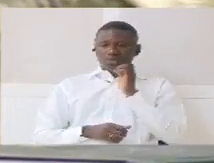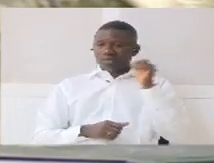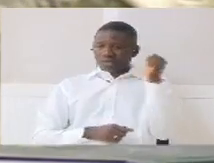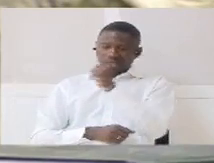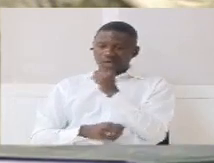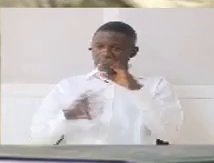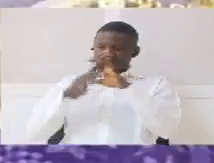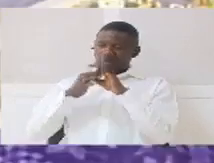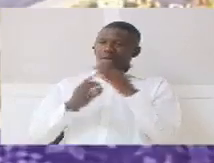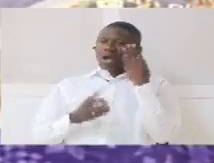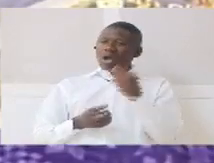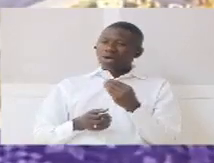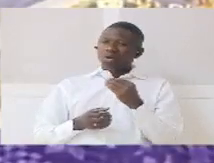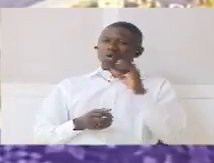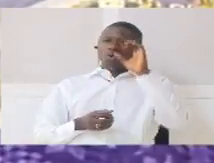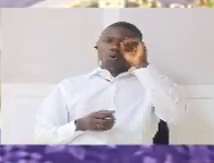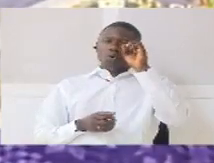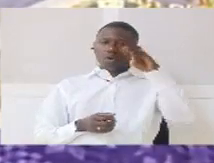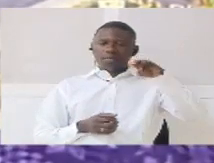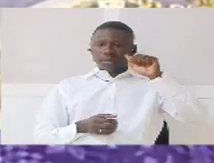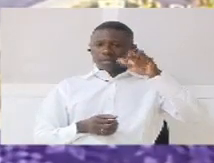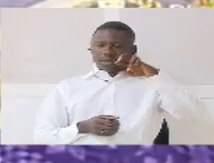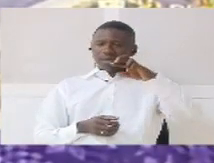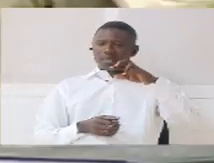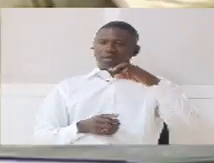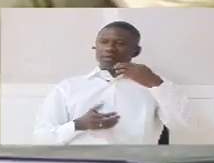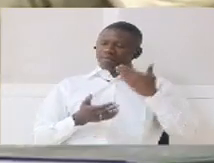How Omar ended, that is what I want you to clarify for me.